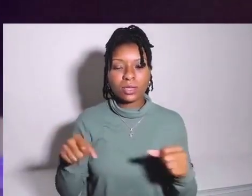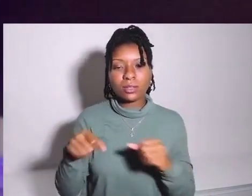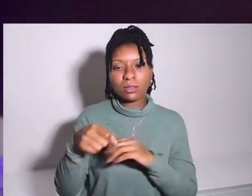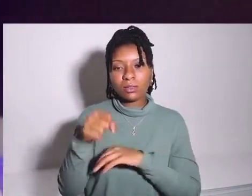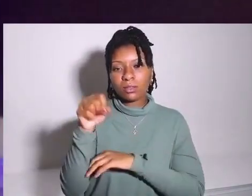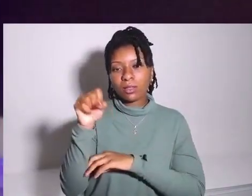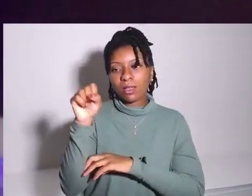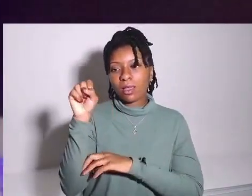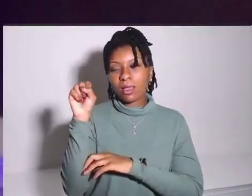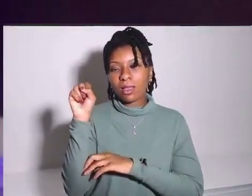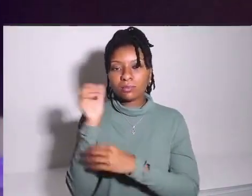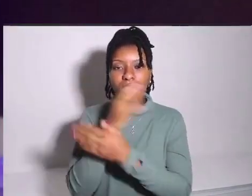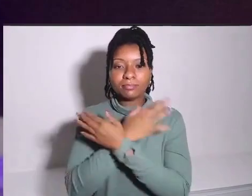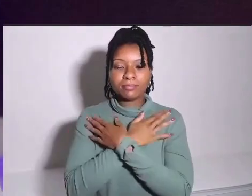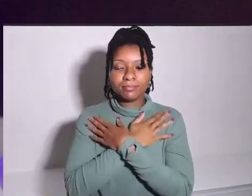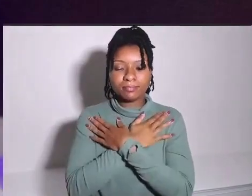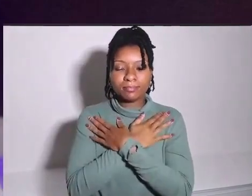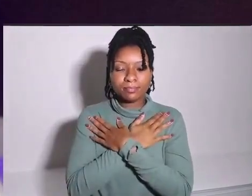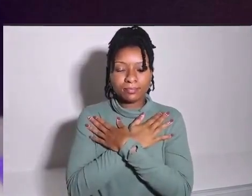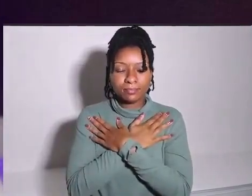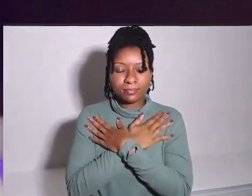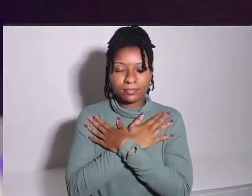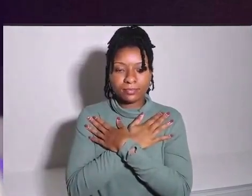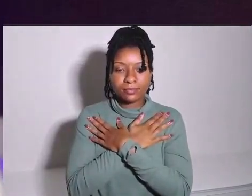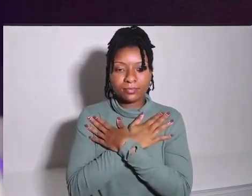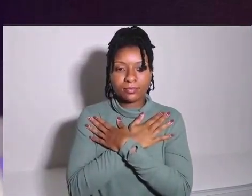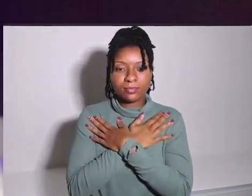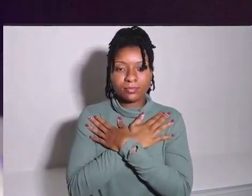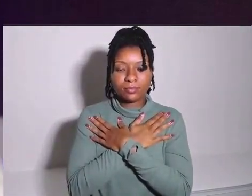are and allowing the space to support you?